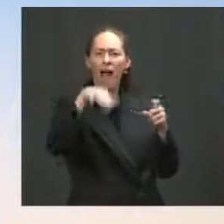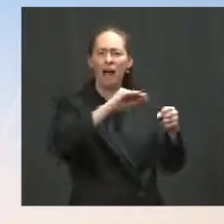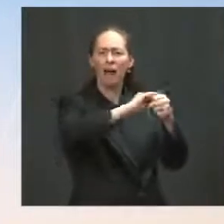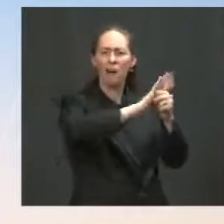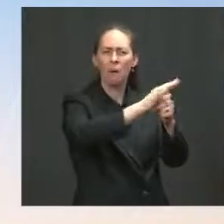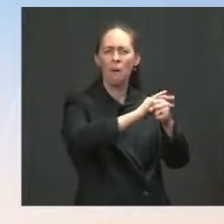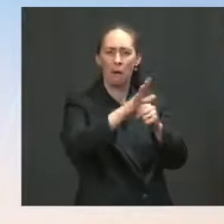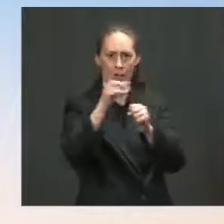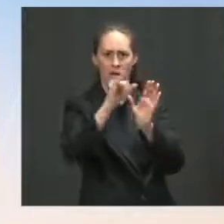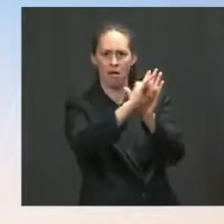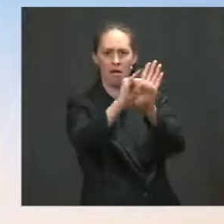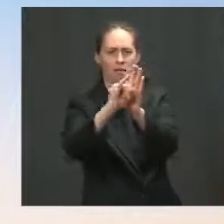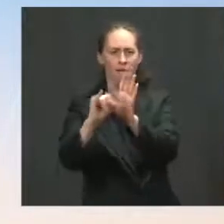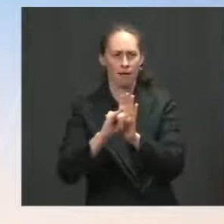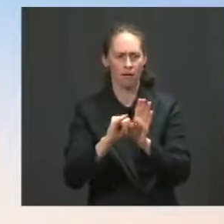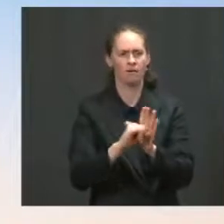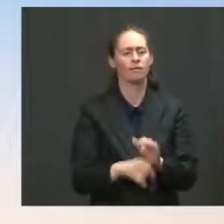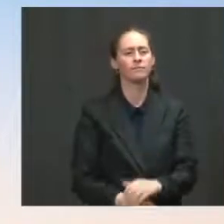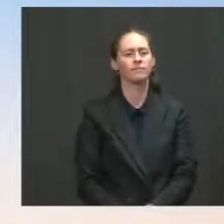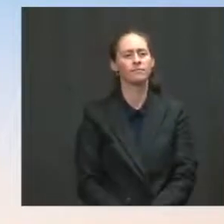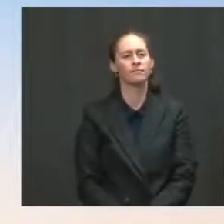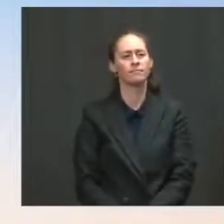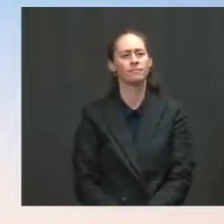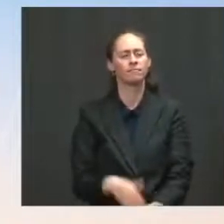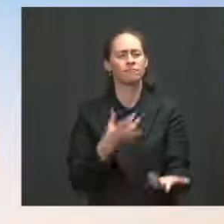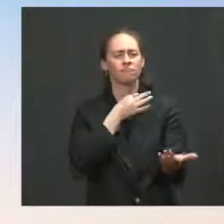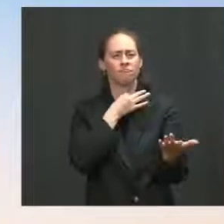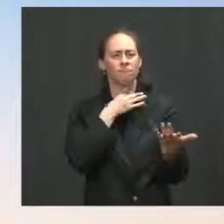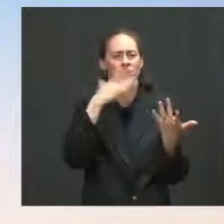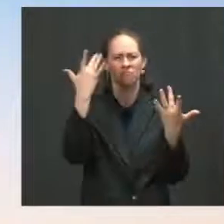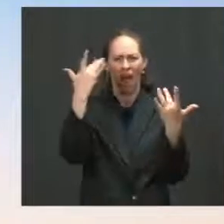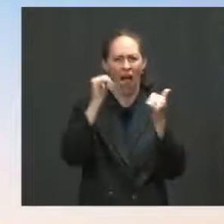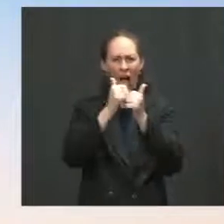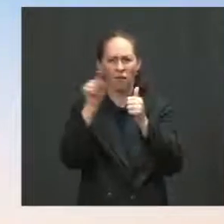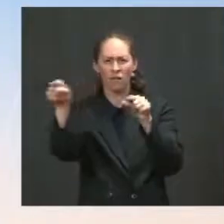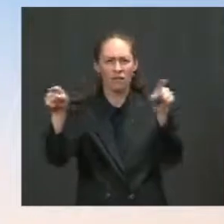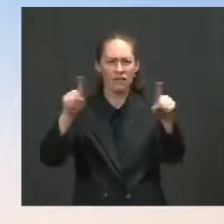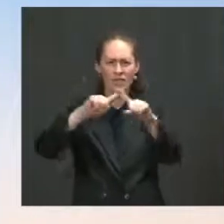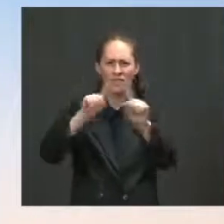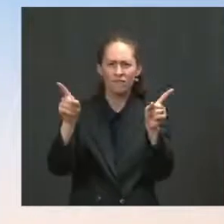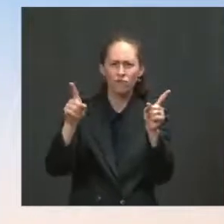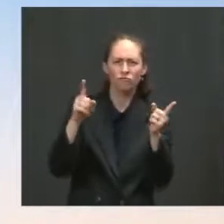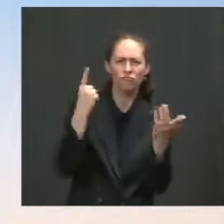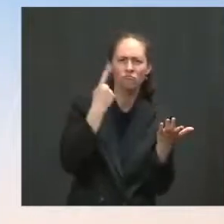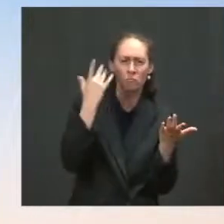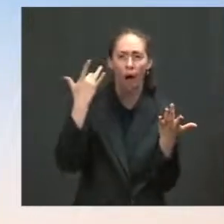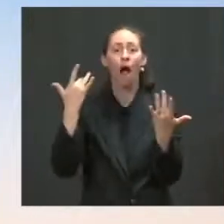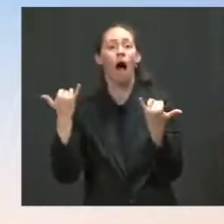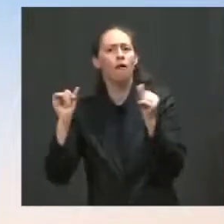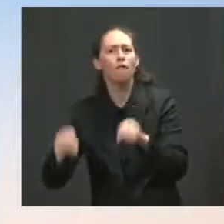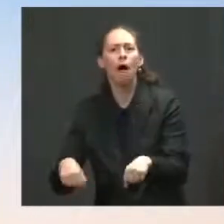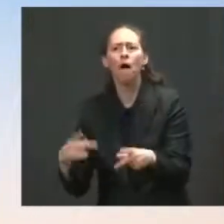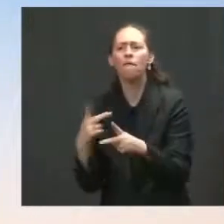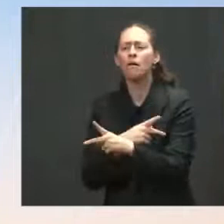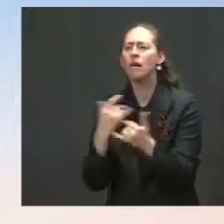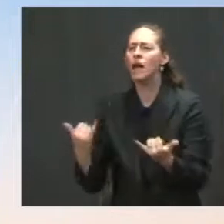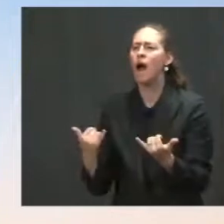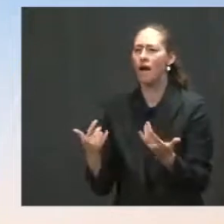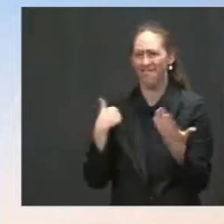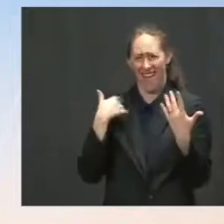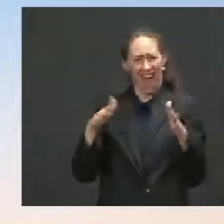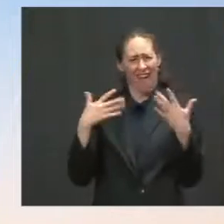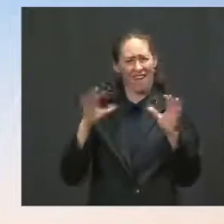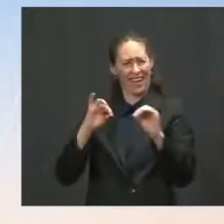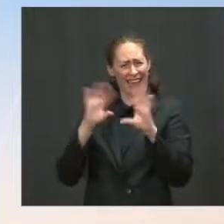exactly is different than what they were looking at then that makes this now. That was also in our statement. We said to date, and we looked